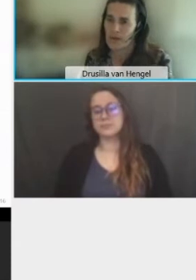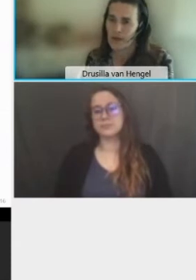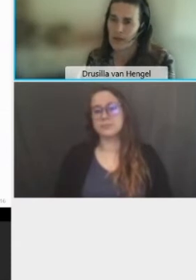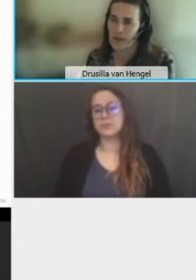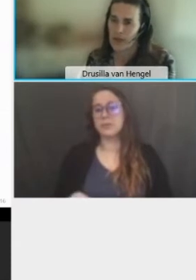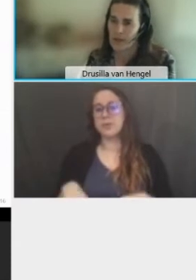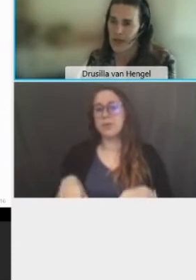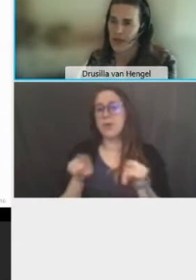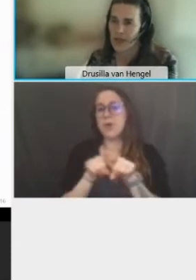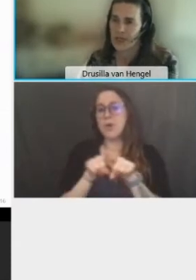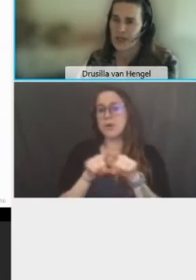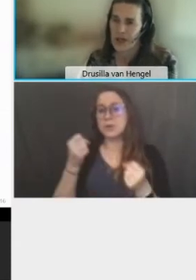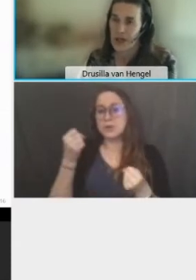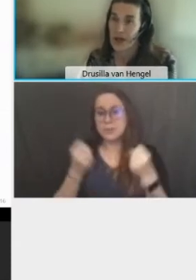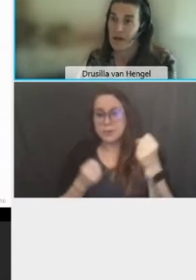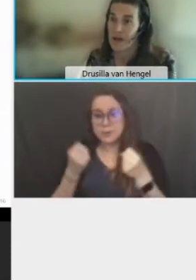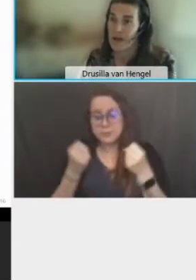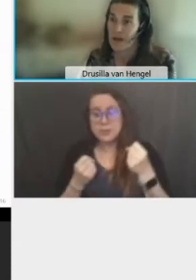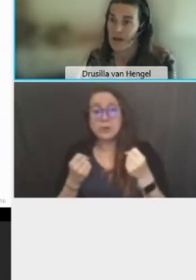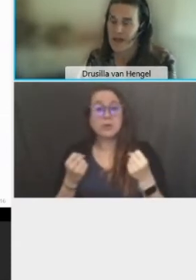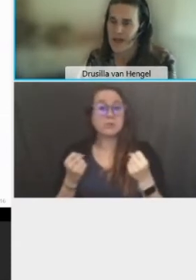Also, motor vehicle and pedestrians